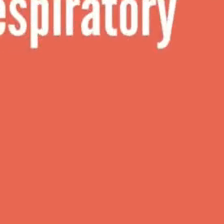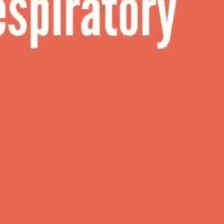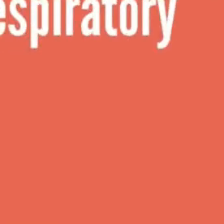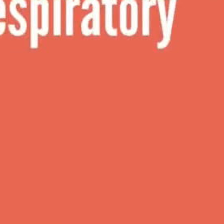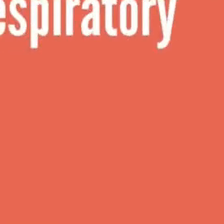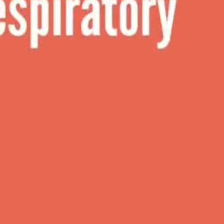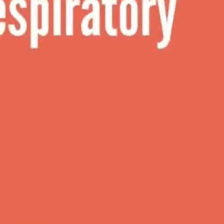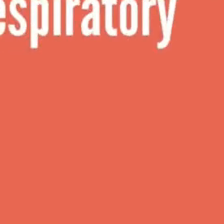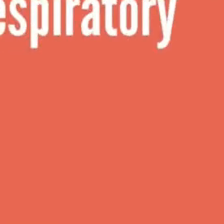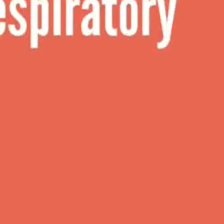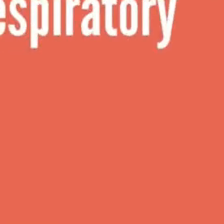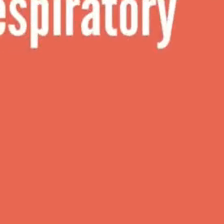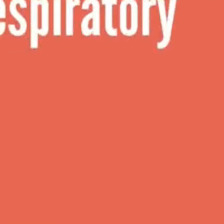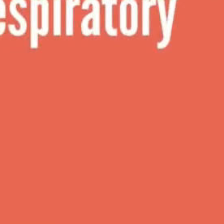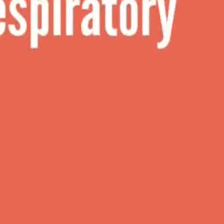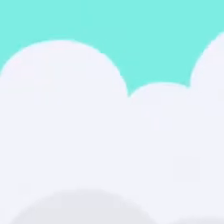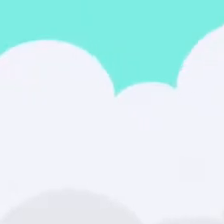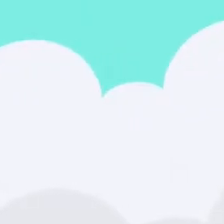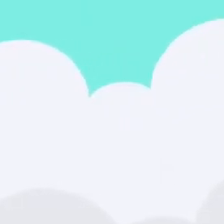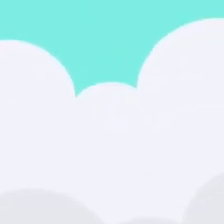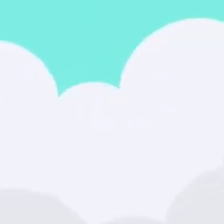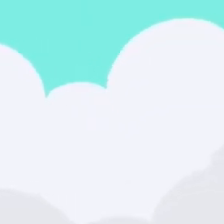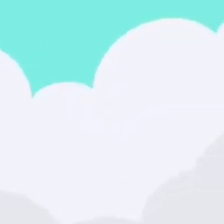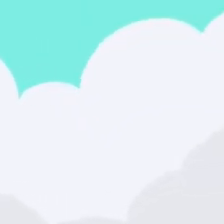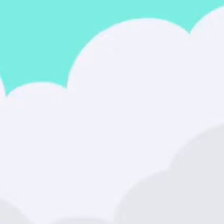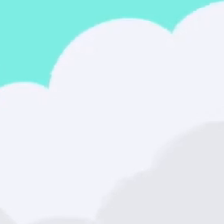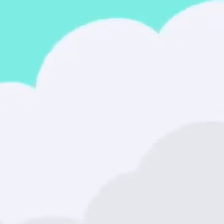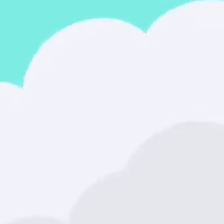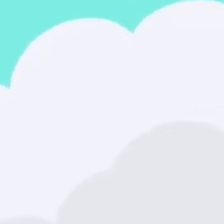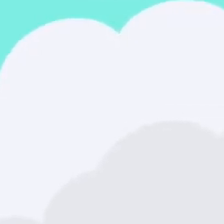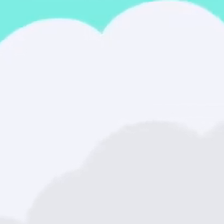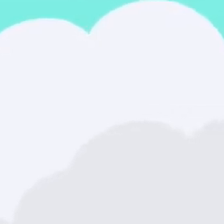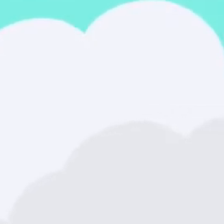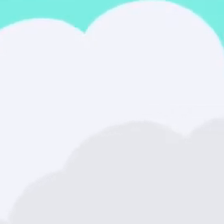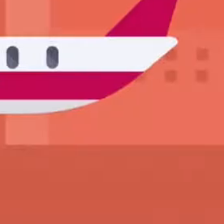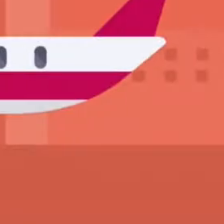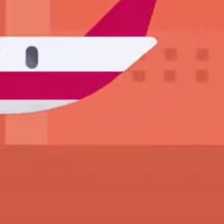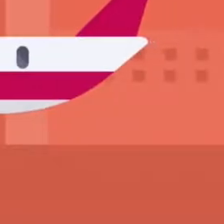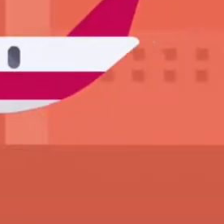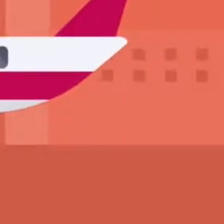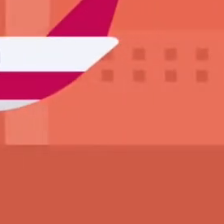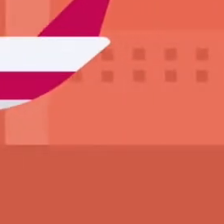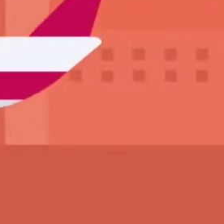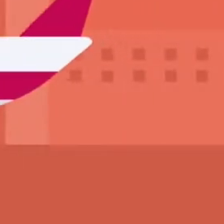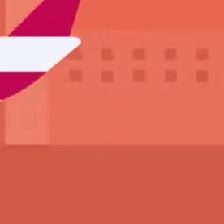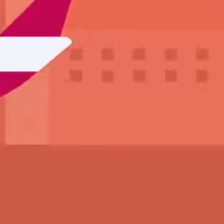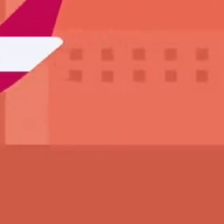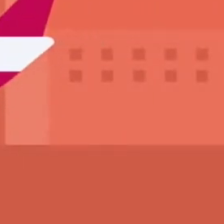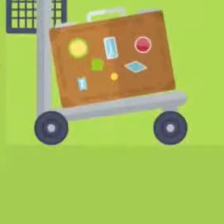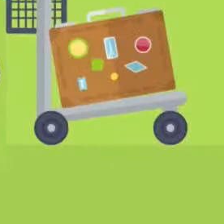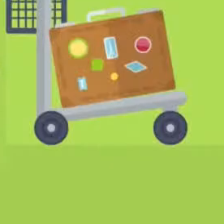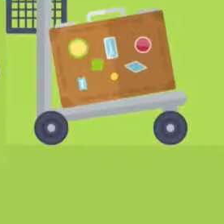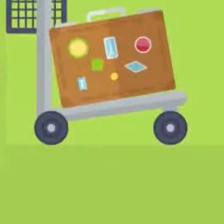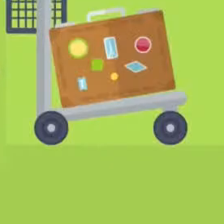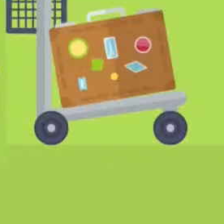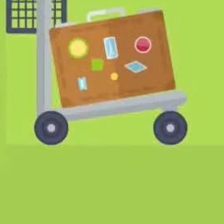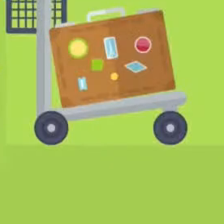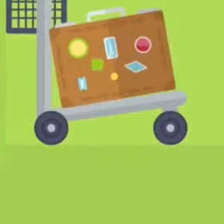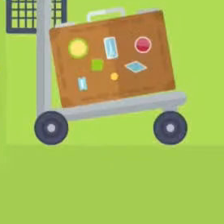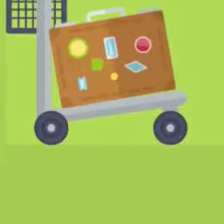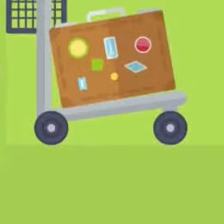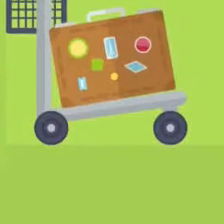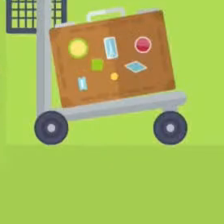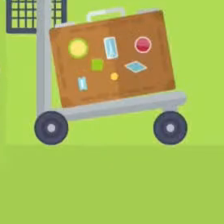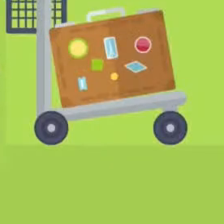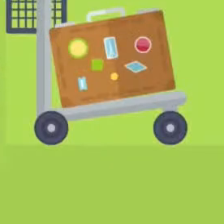illness, such as coughing or difficulty breathing after traveling to areas with positive cases, or having close contact with